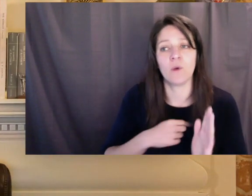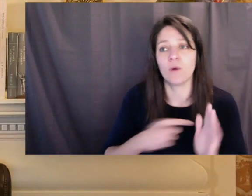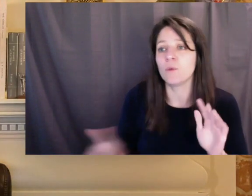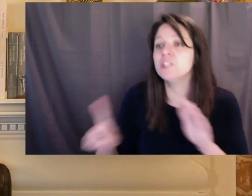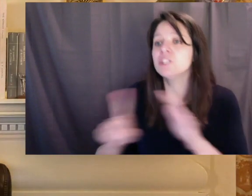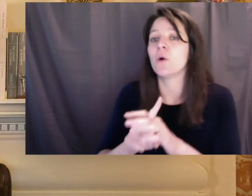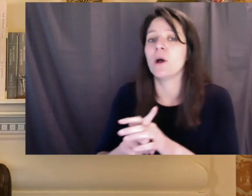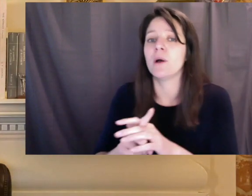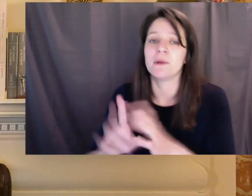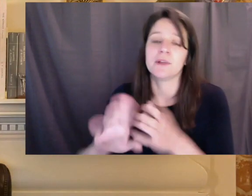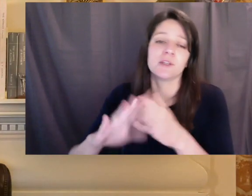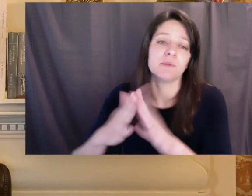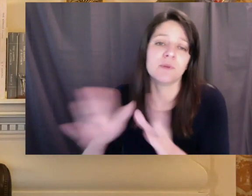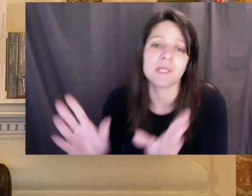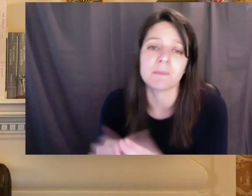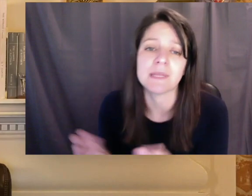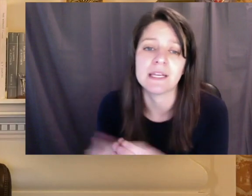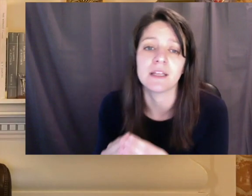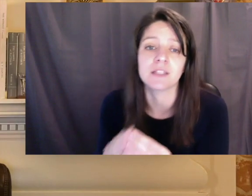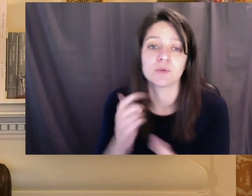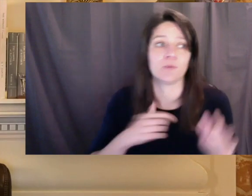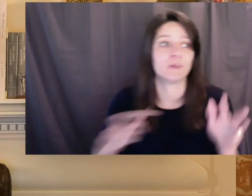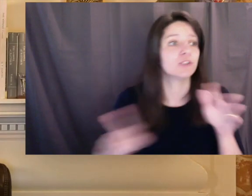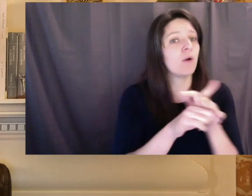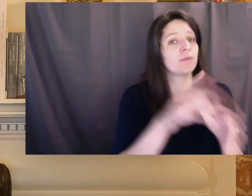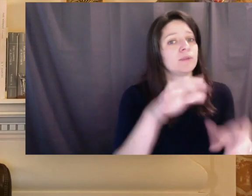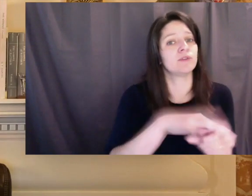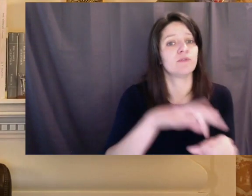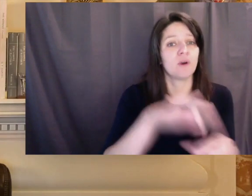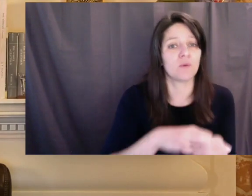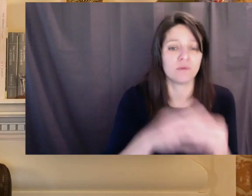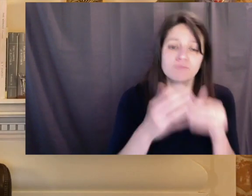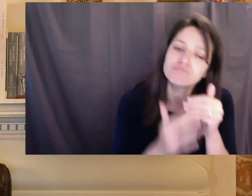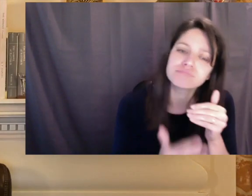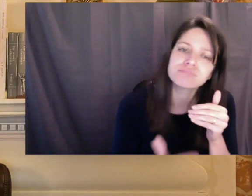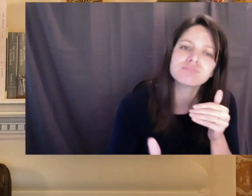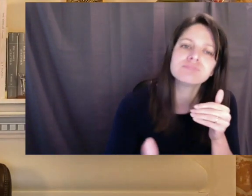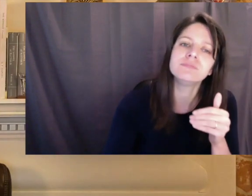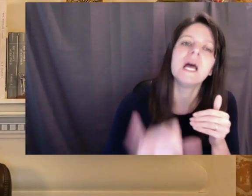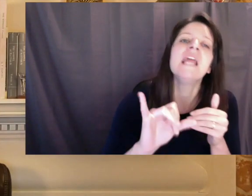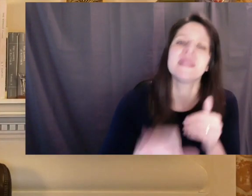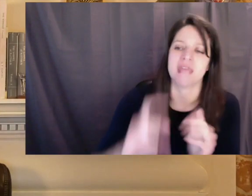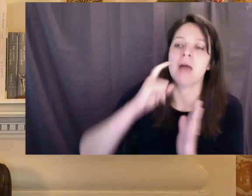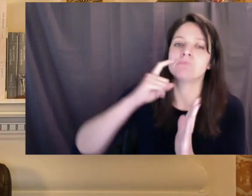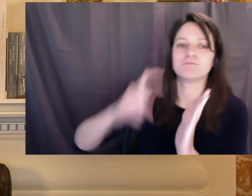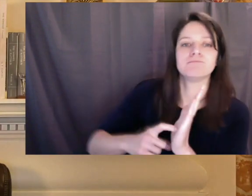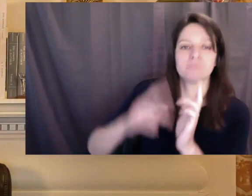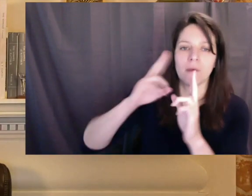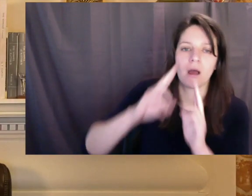up and show up again in City Hall and in voting booths and for our neighbors over the long haul.